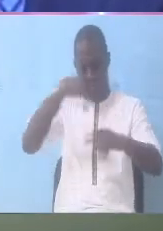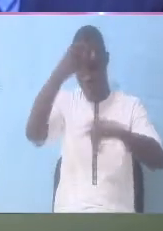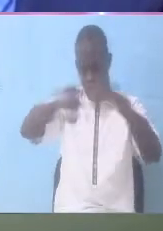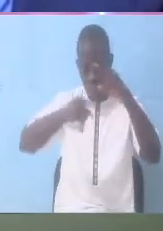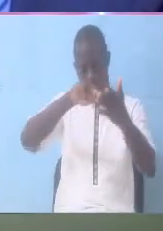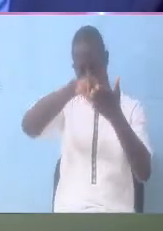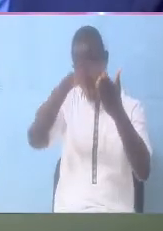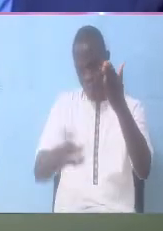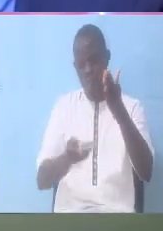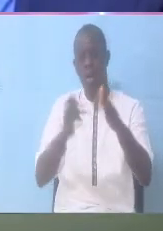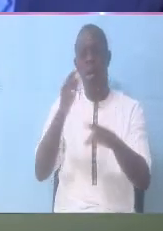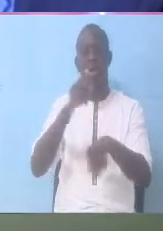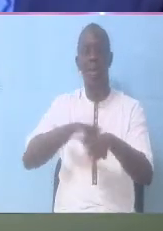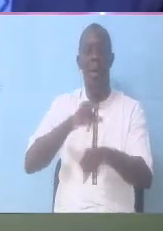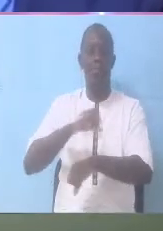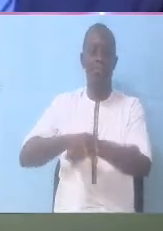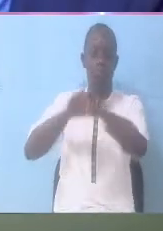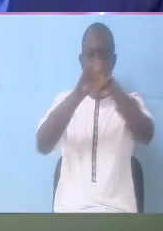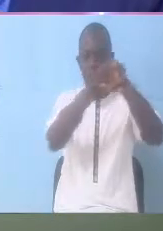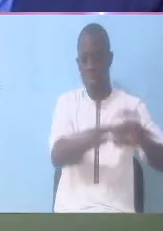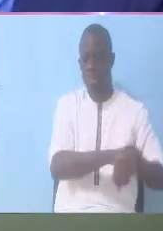Janjambure.